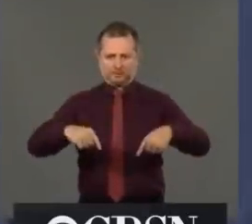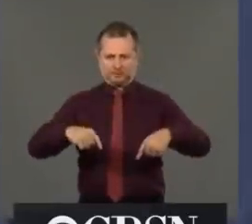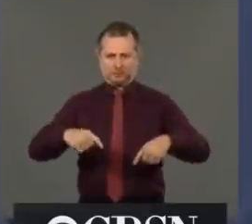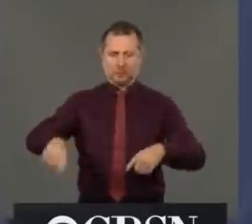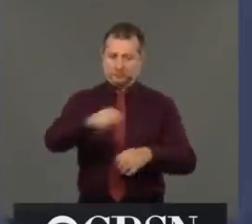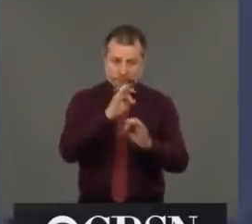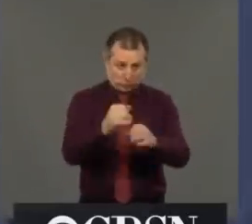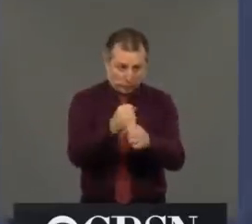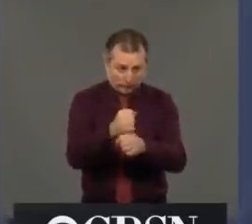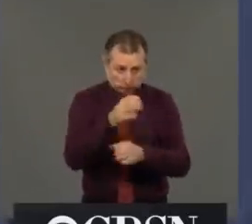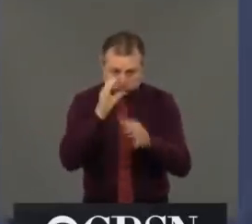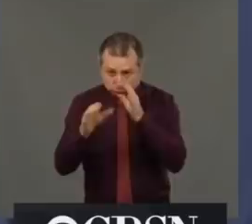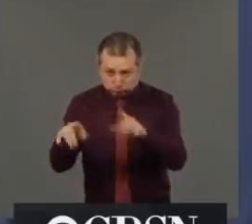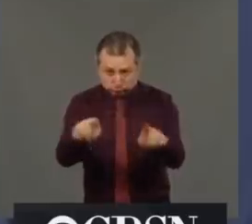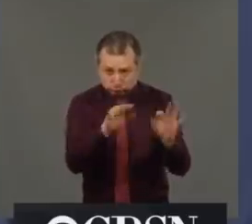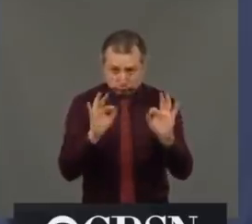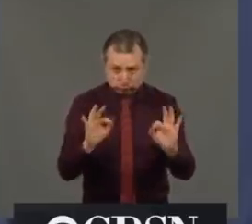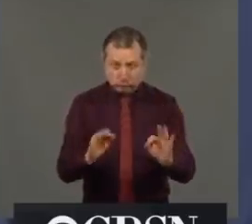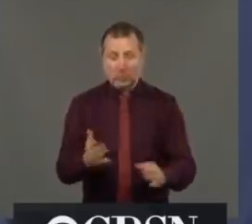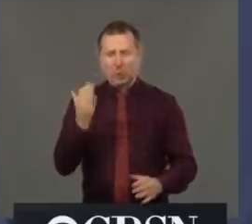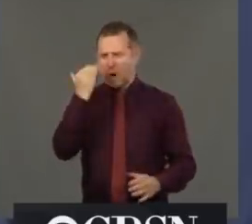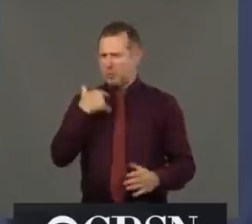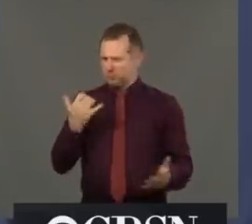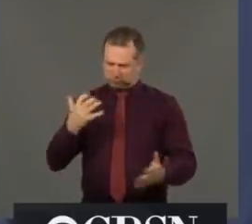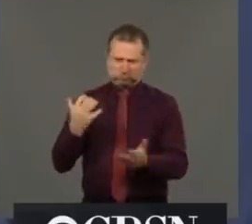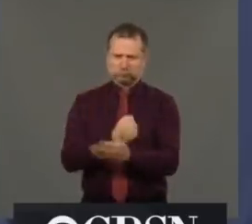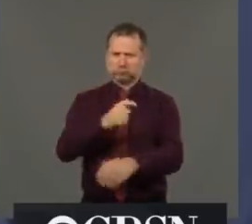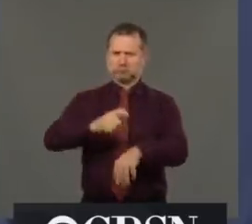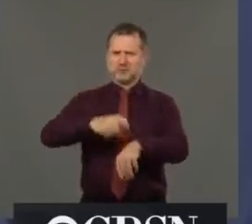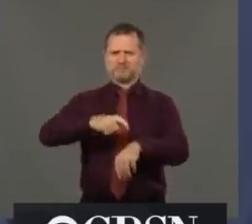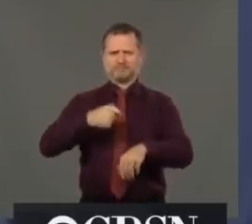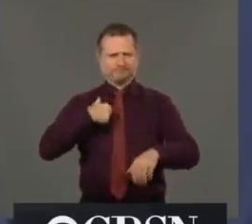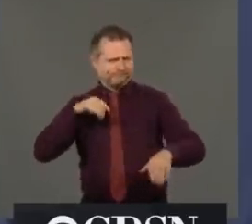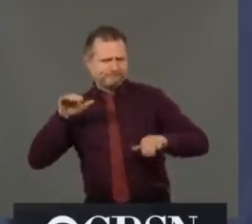is time to wake up America.